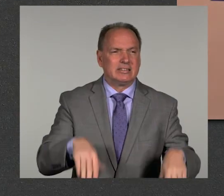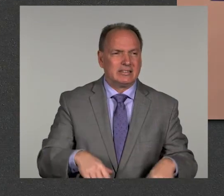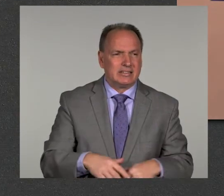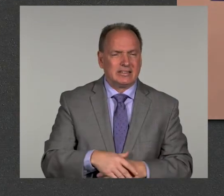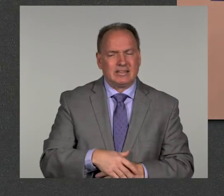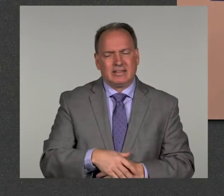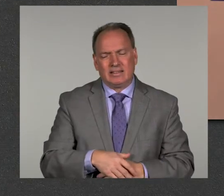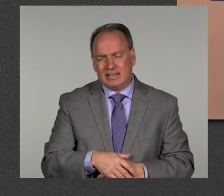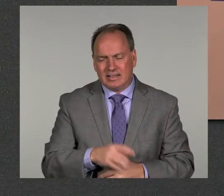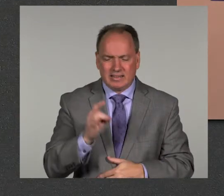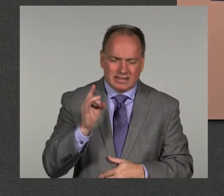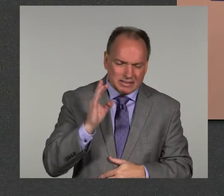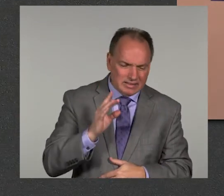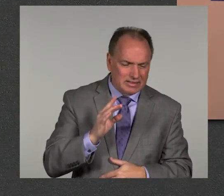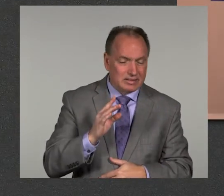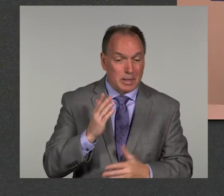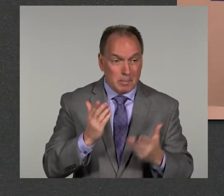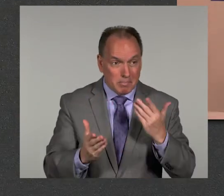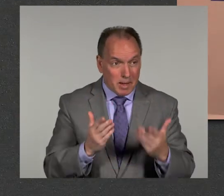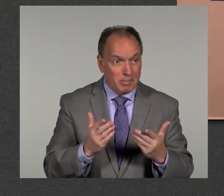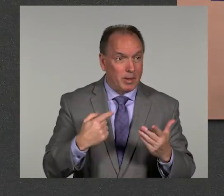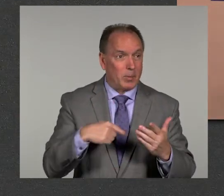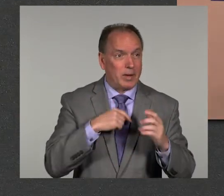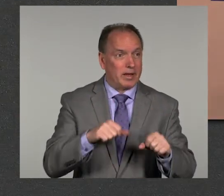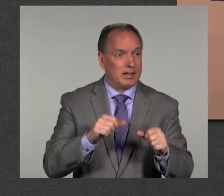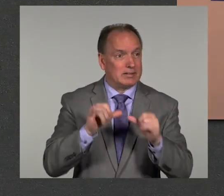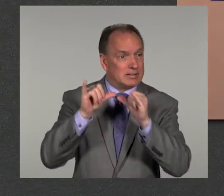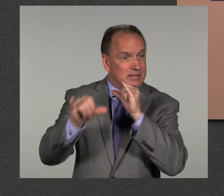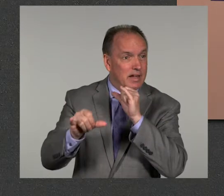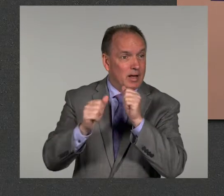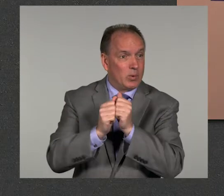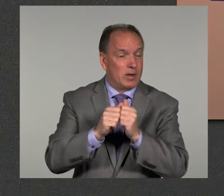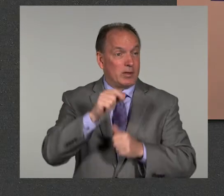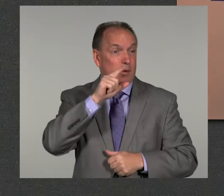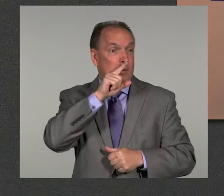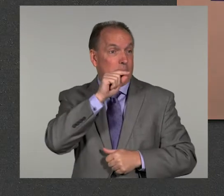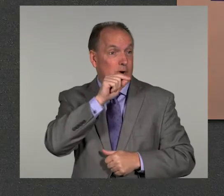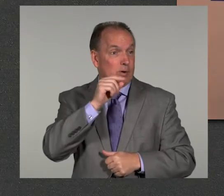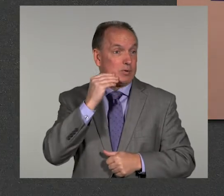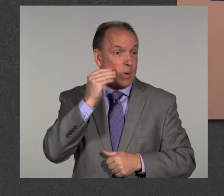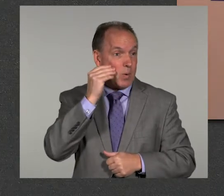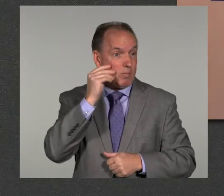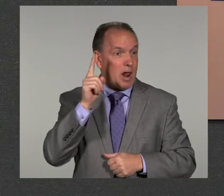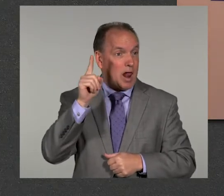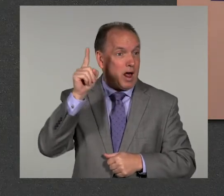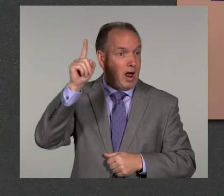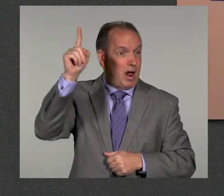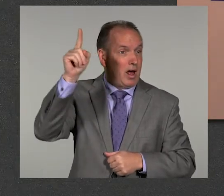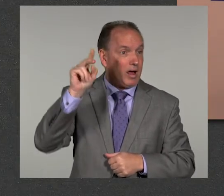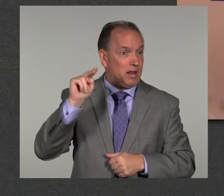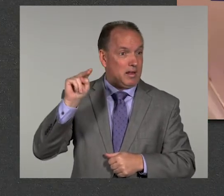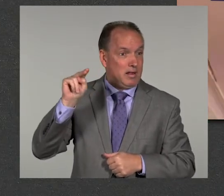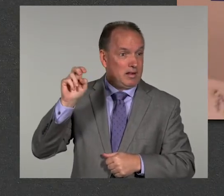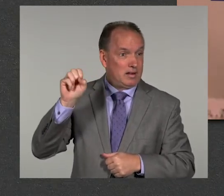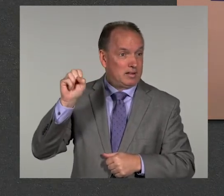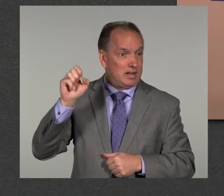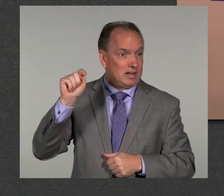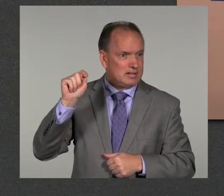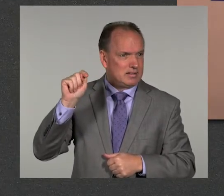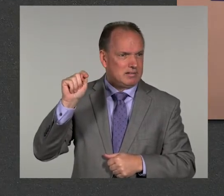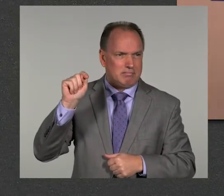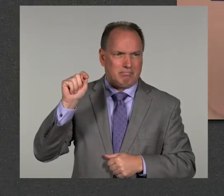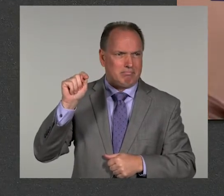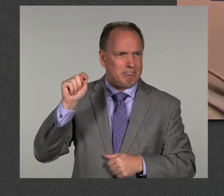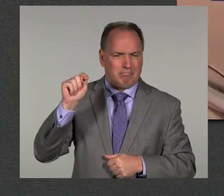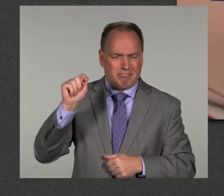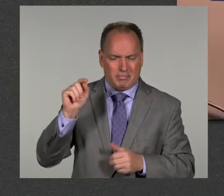Oh dear, well, perhaps we can stay in Bird's nest, said Rabbit. My nest is quite small,